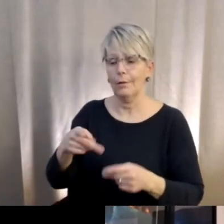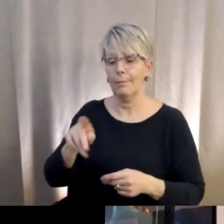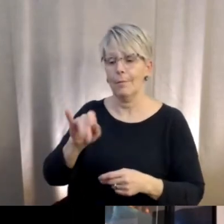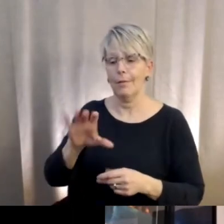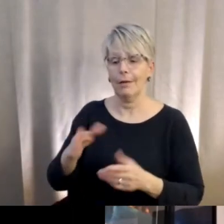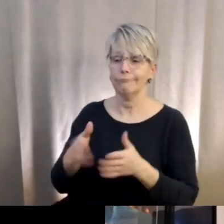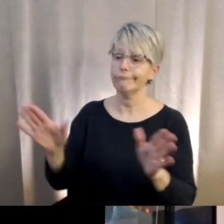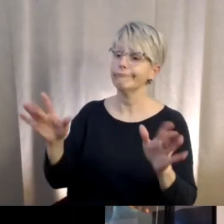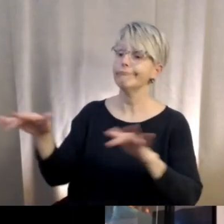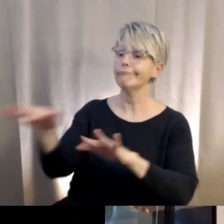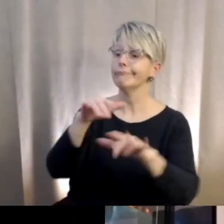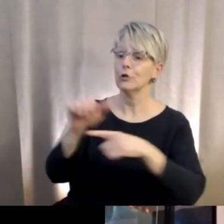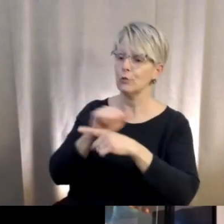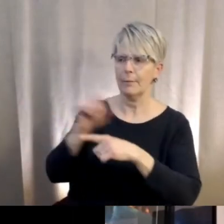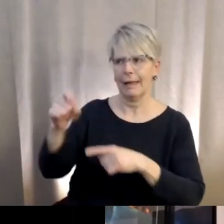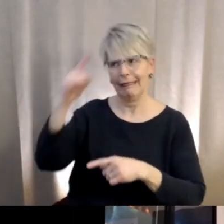training?